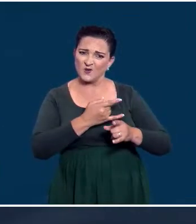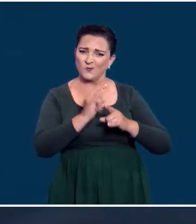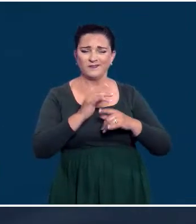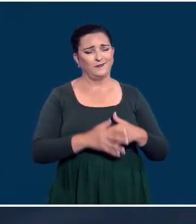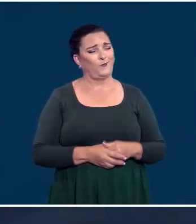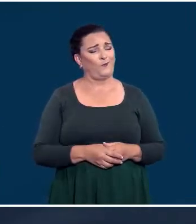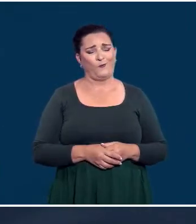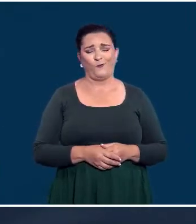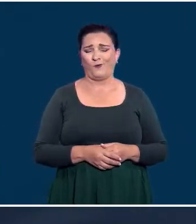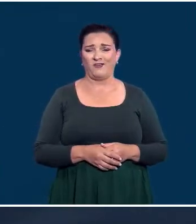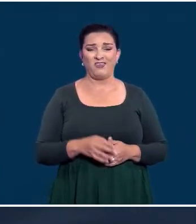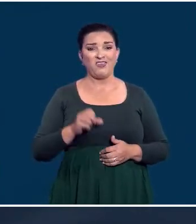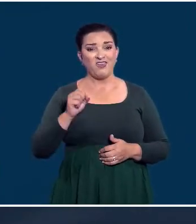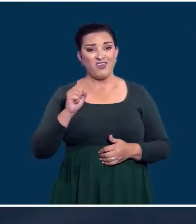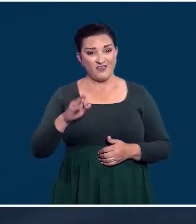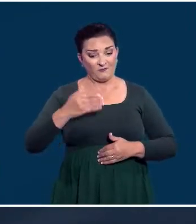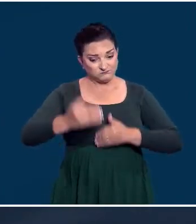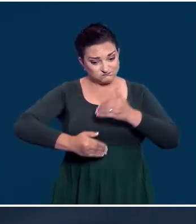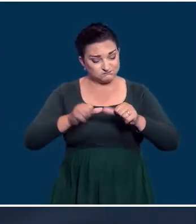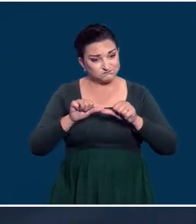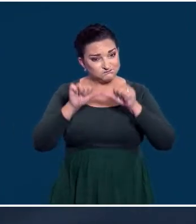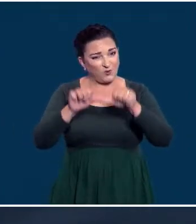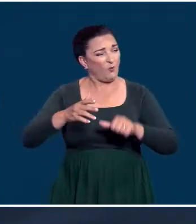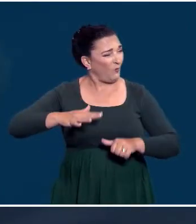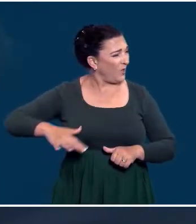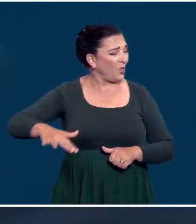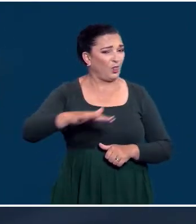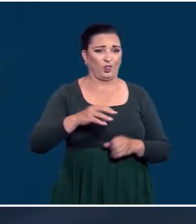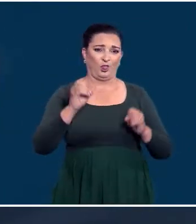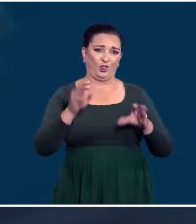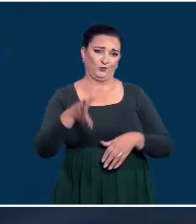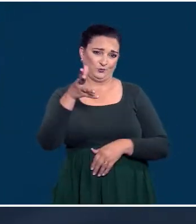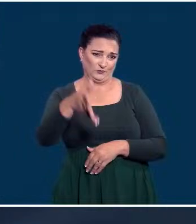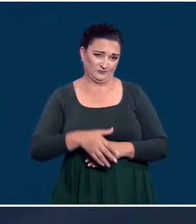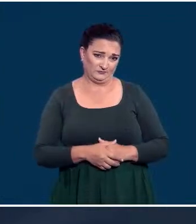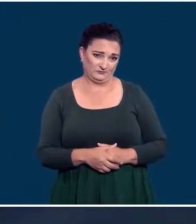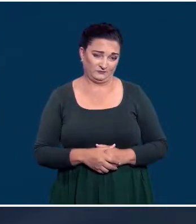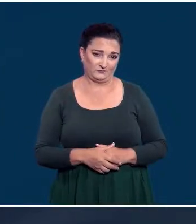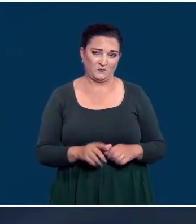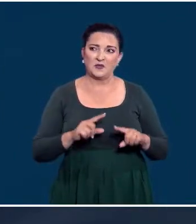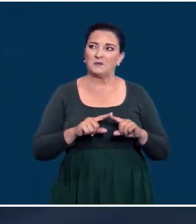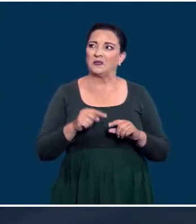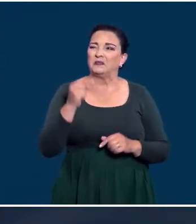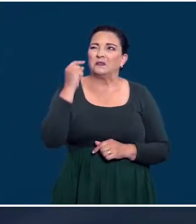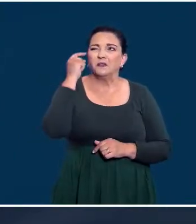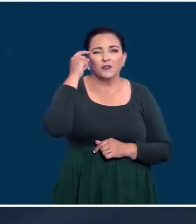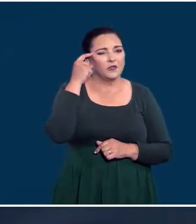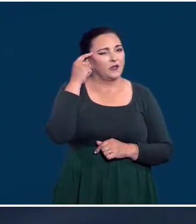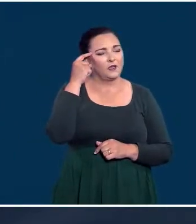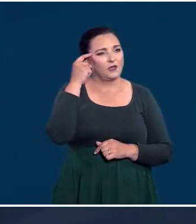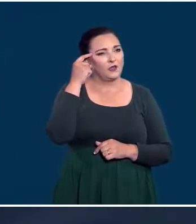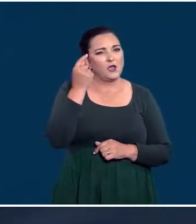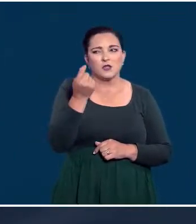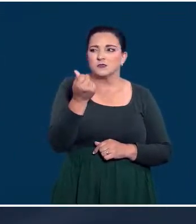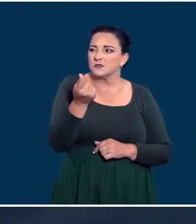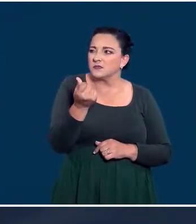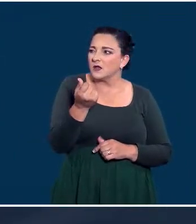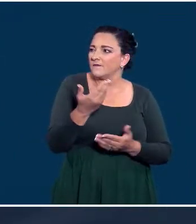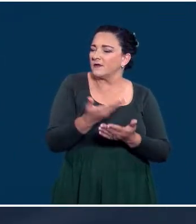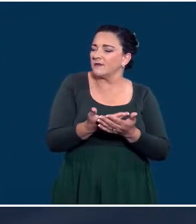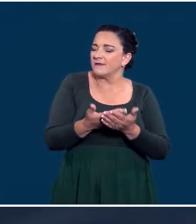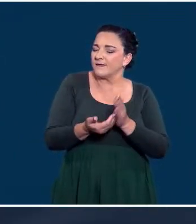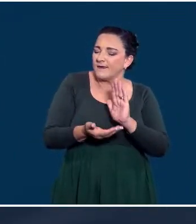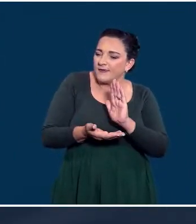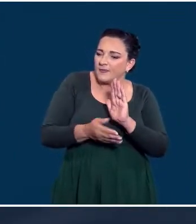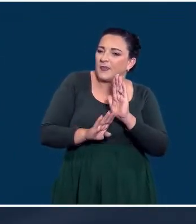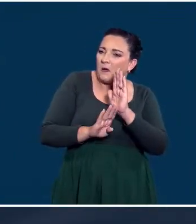losers. And if you think that you can increase tariffs and thus